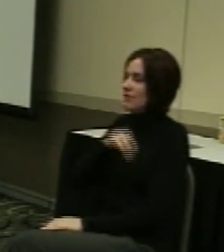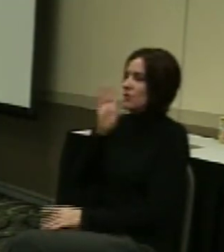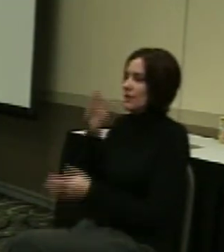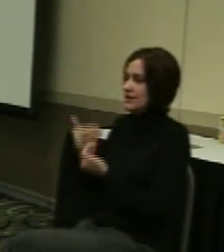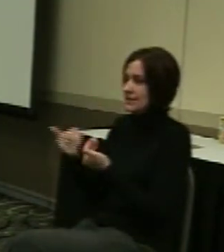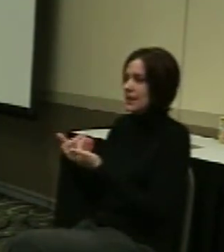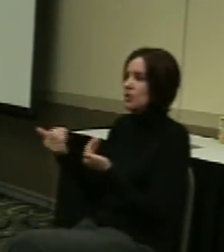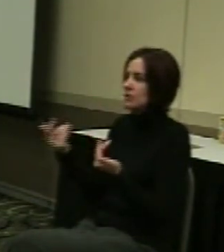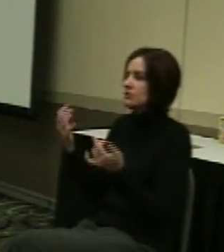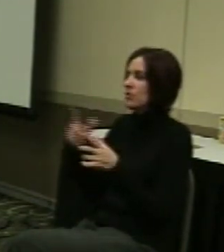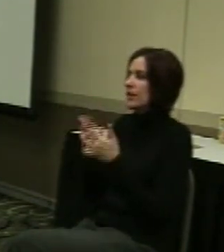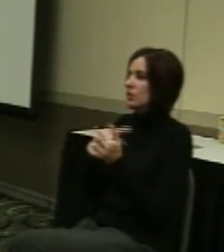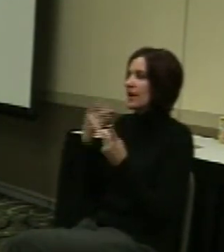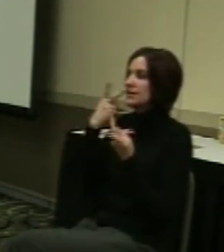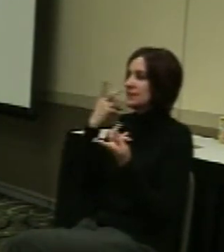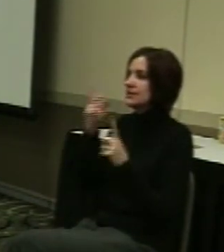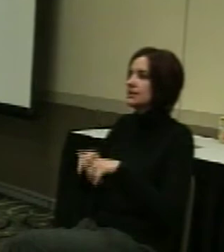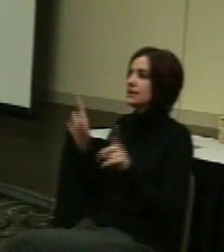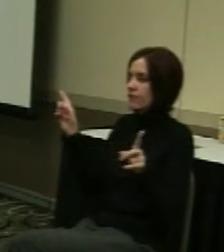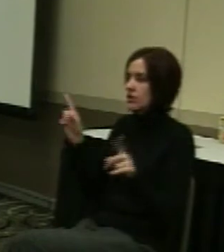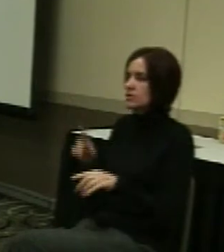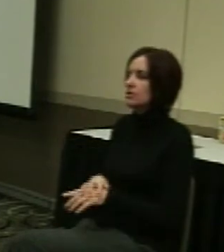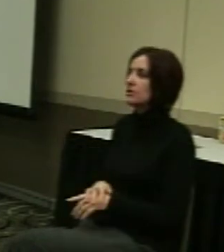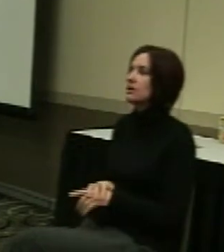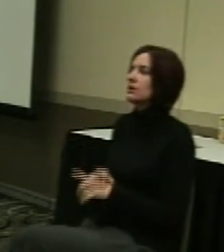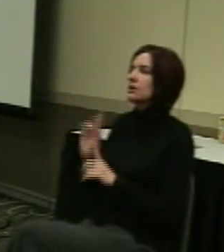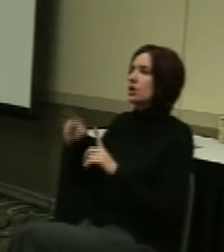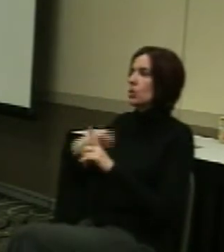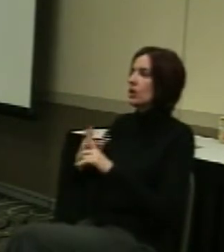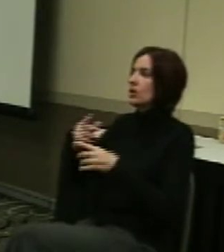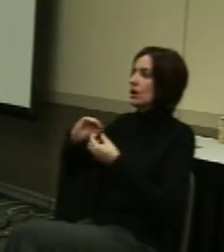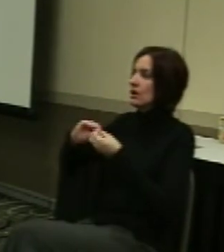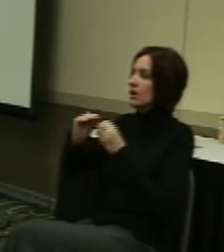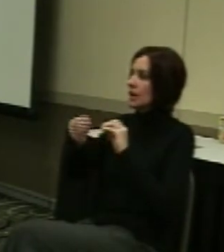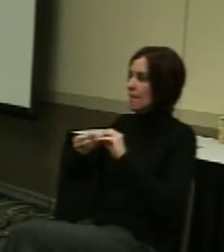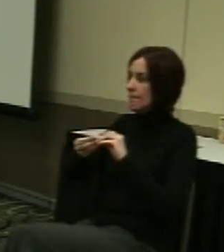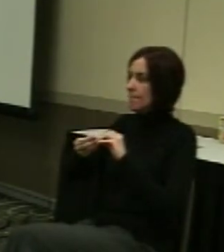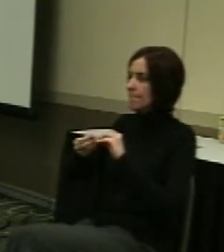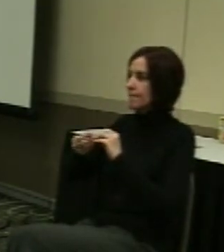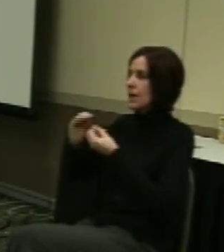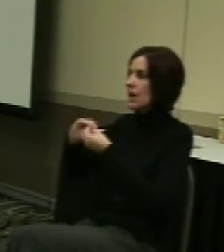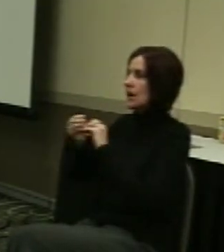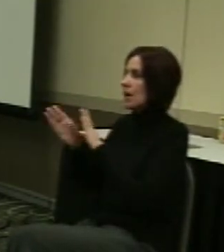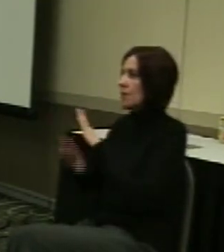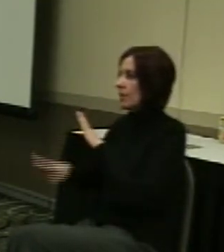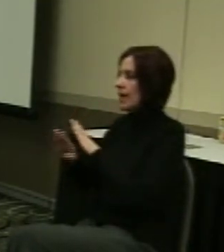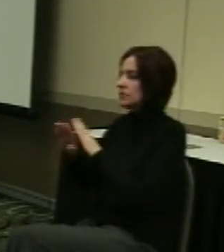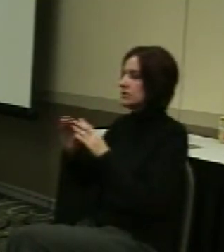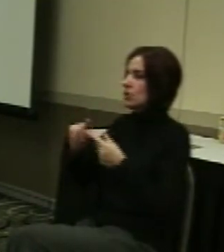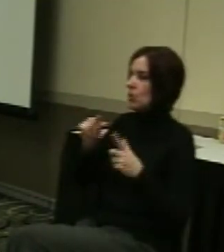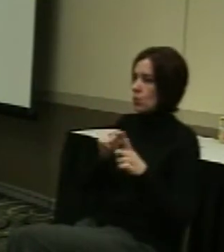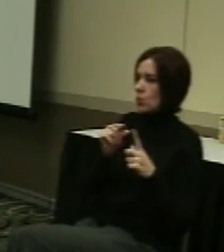different. When you're numbers based, when you're words based, are you numbers based or words based in your